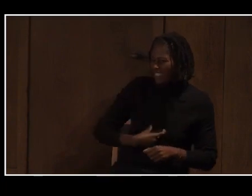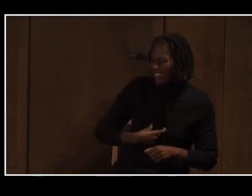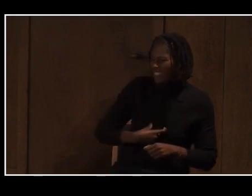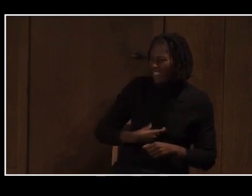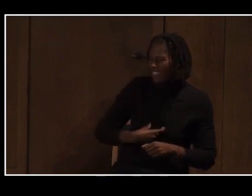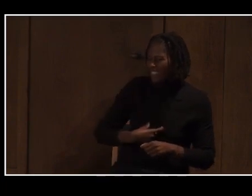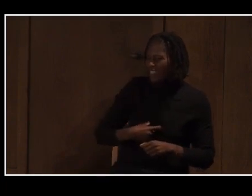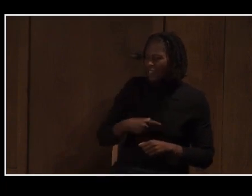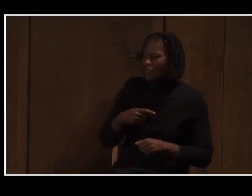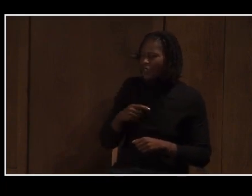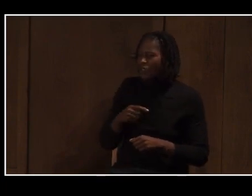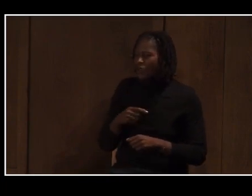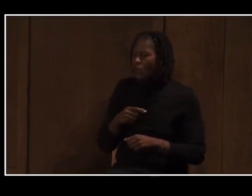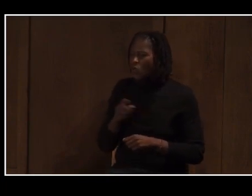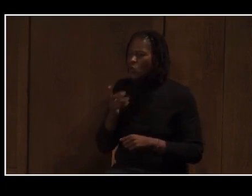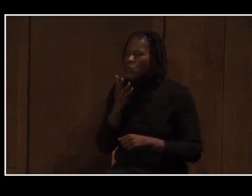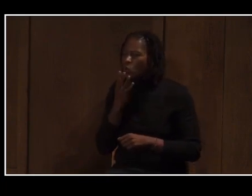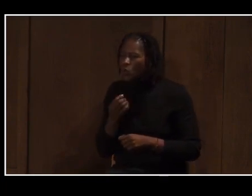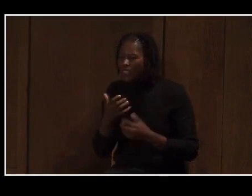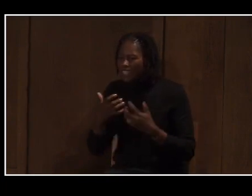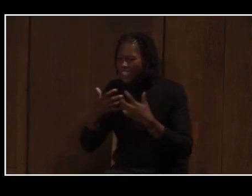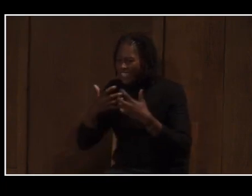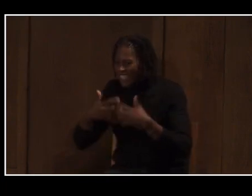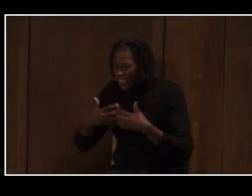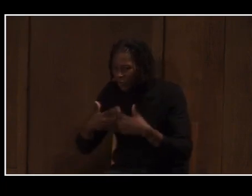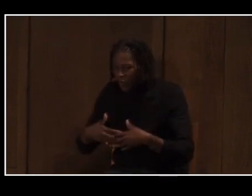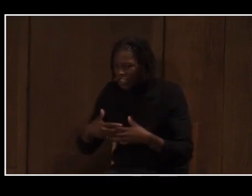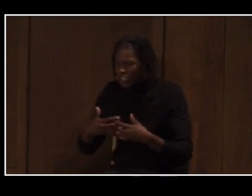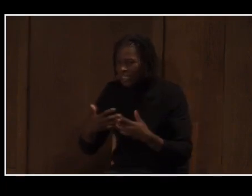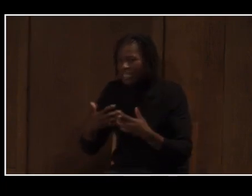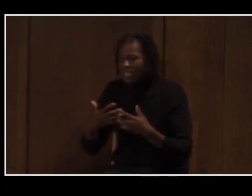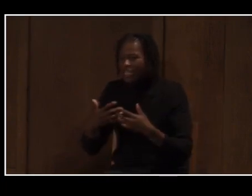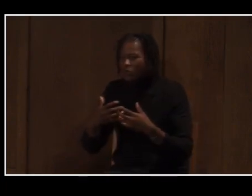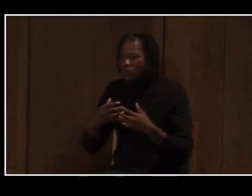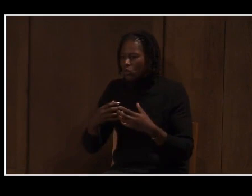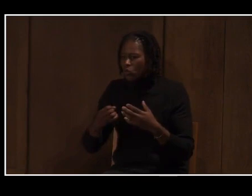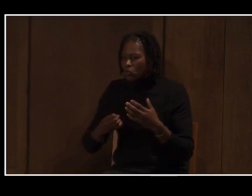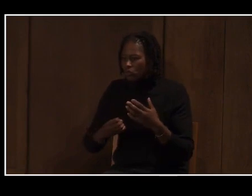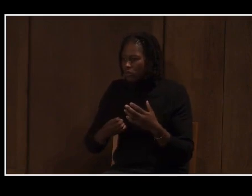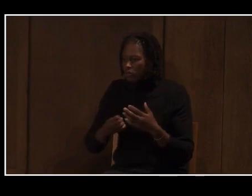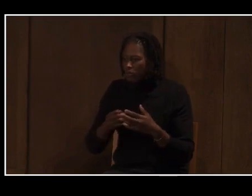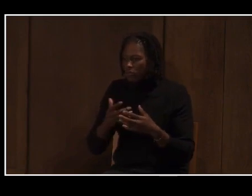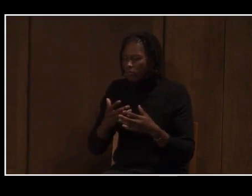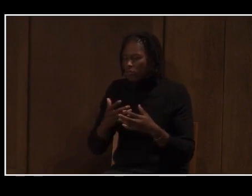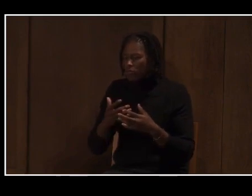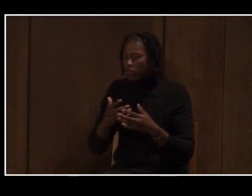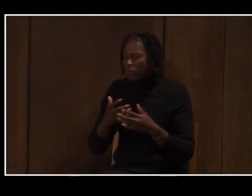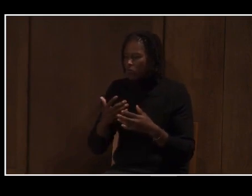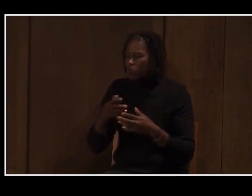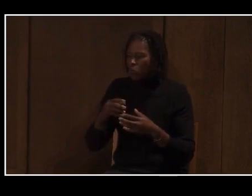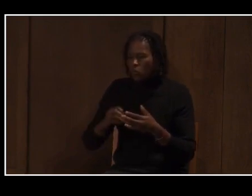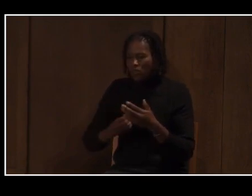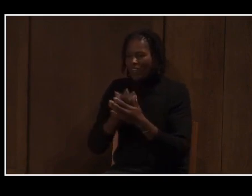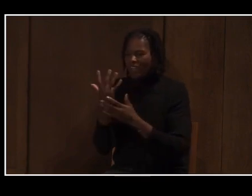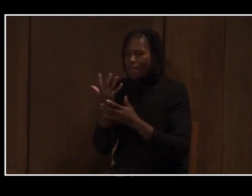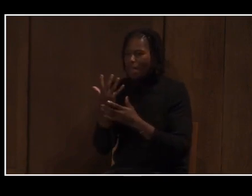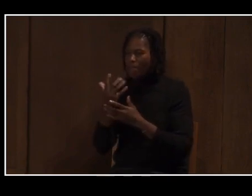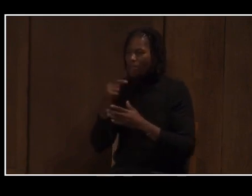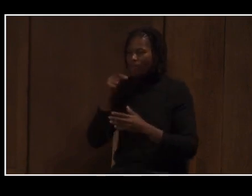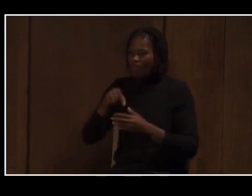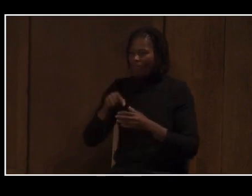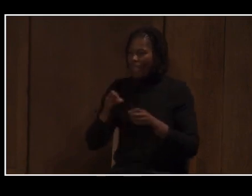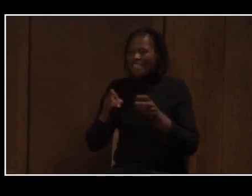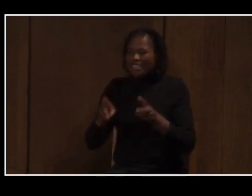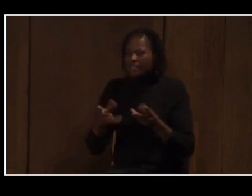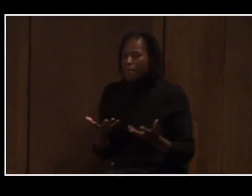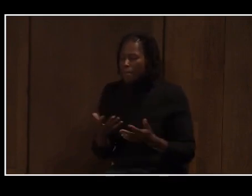that uses like technology, participation, in relation to that. Community is your